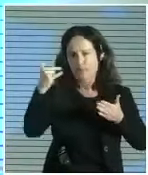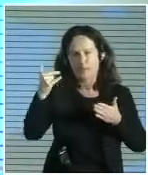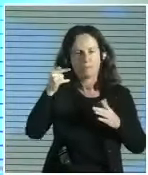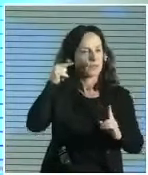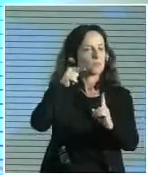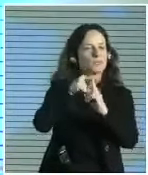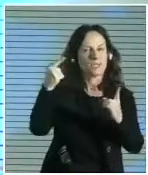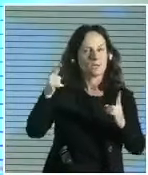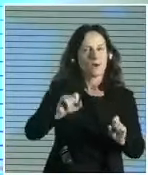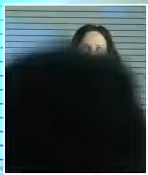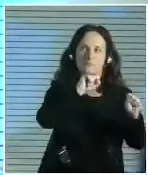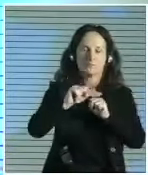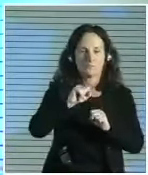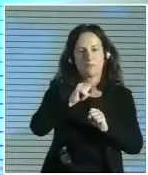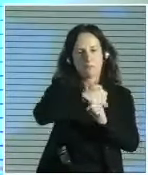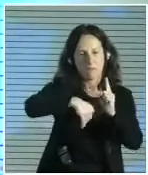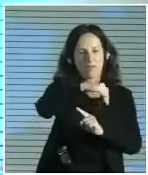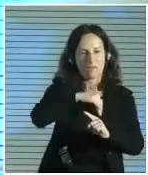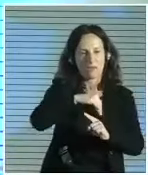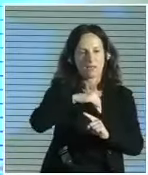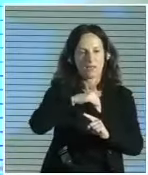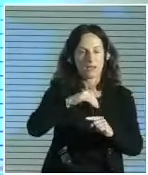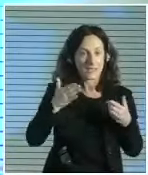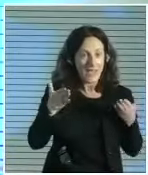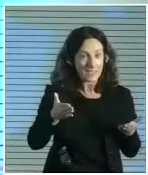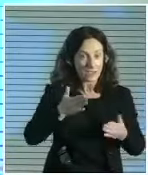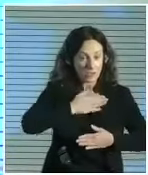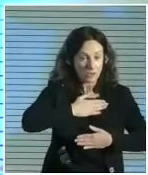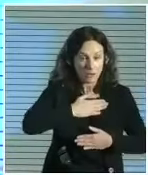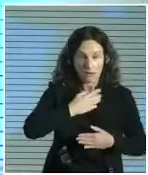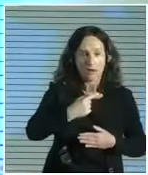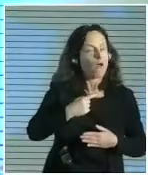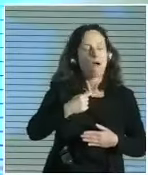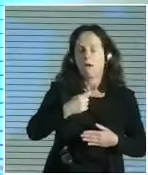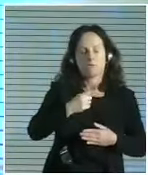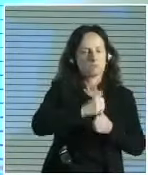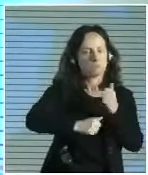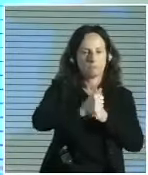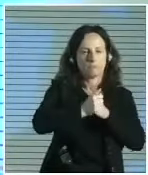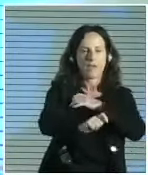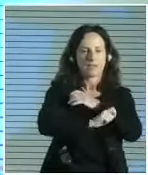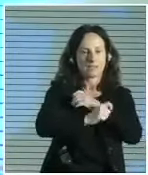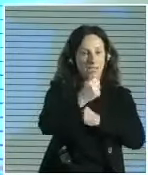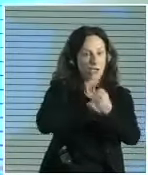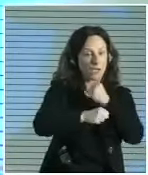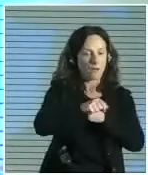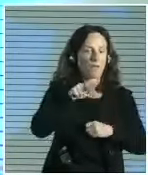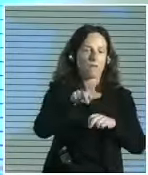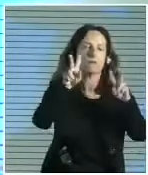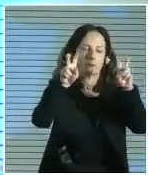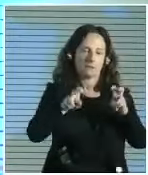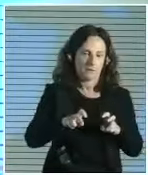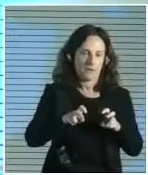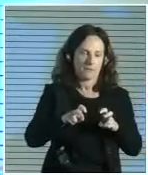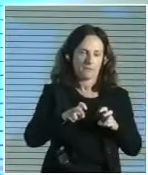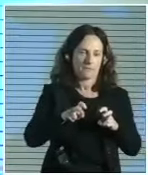our strategies since the beginning. And our latest CSR roadmap is focused on